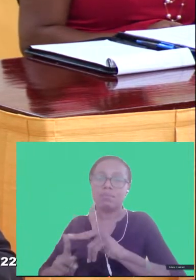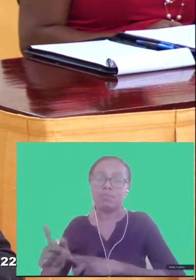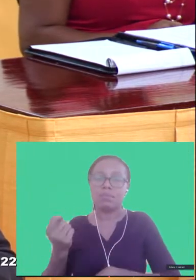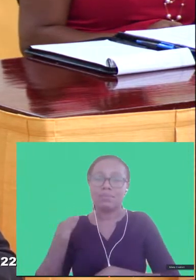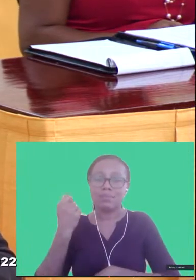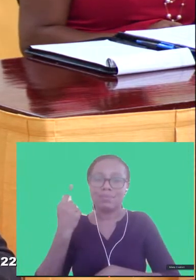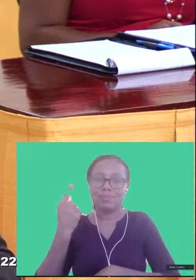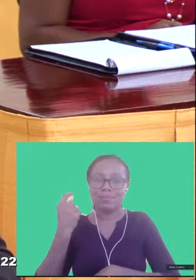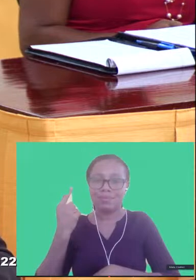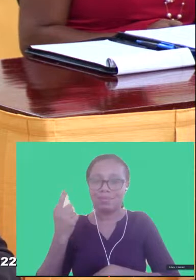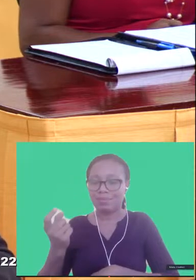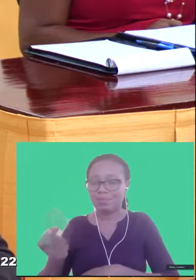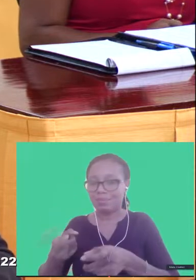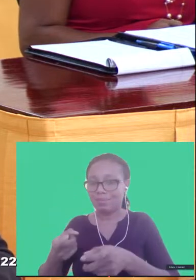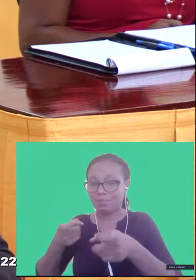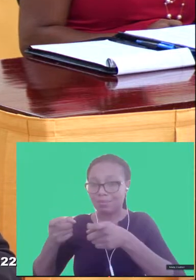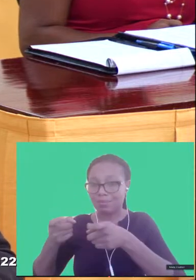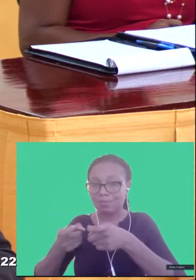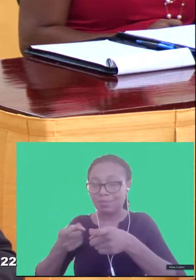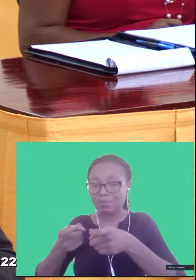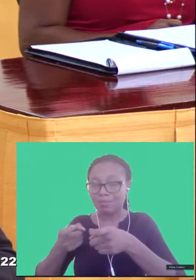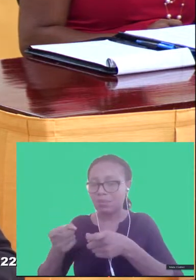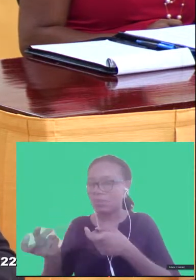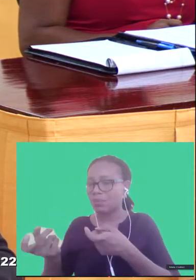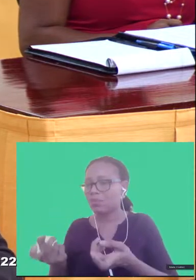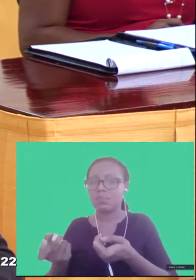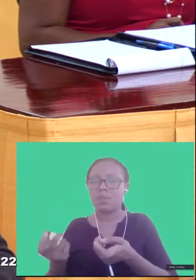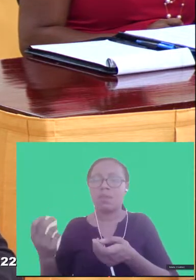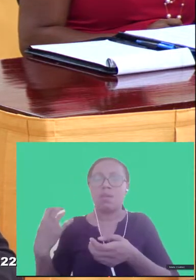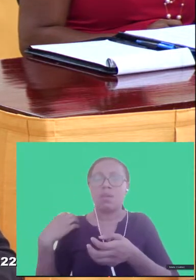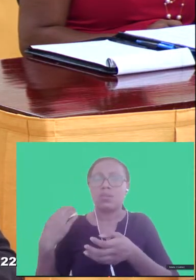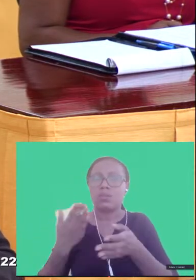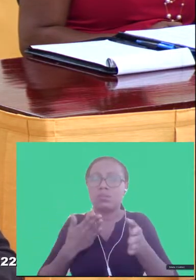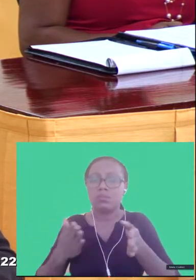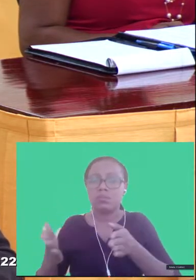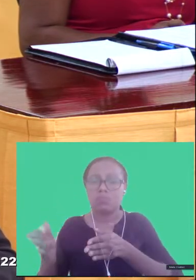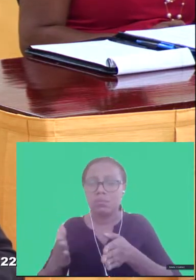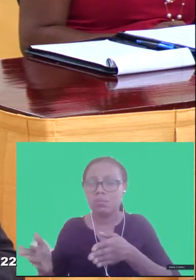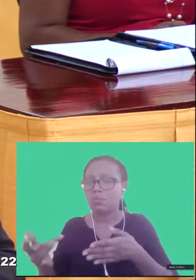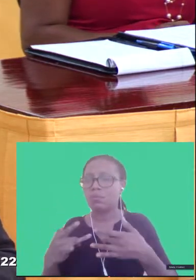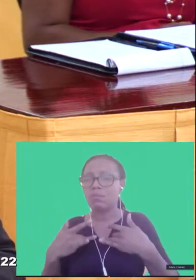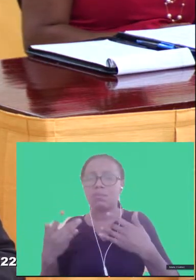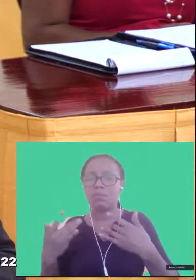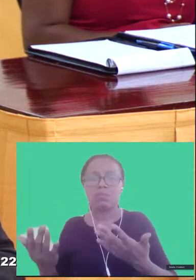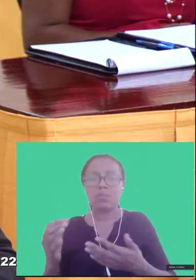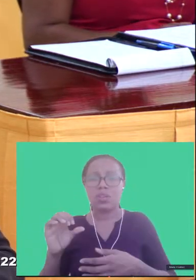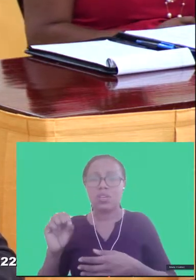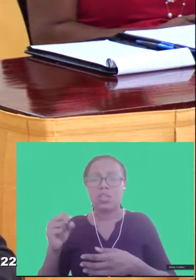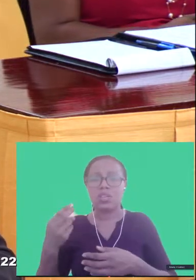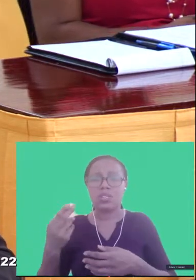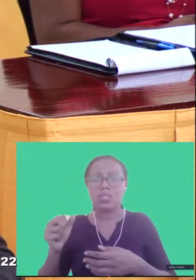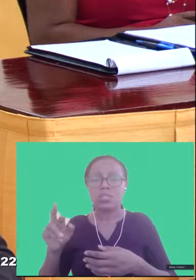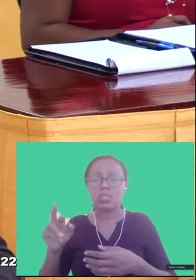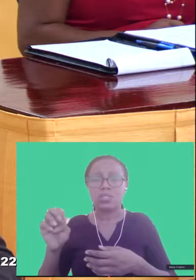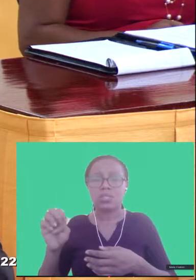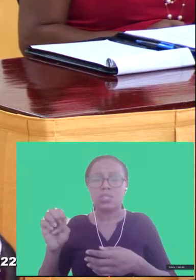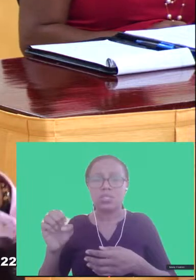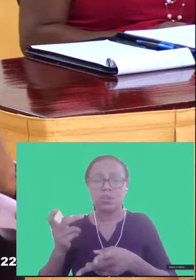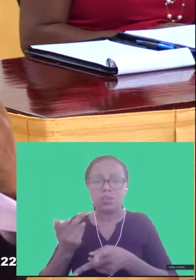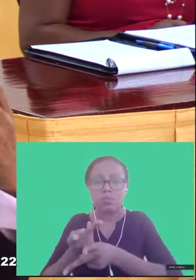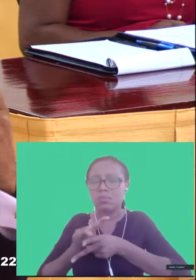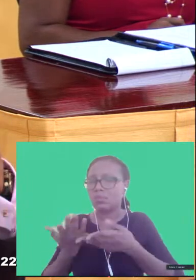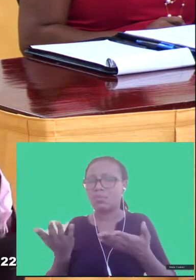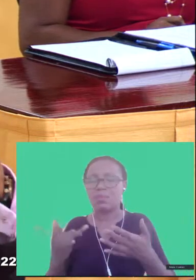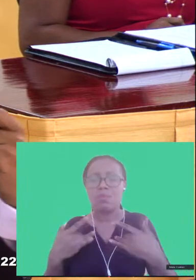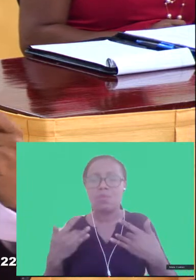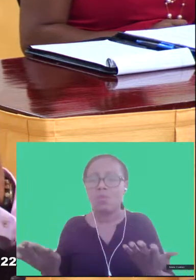share ownership is, understand what equity financing is, those things that are necessary skills for people